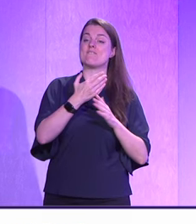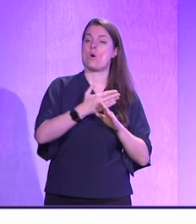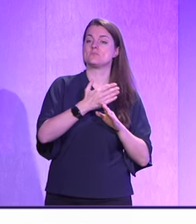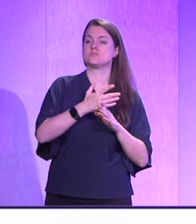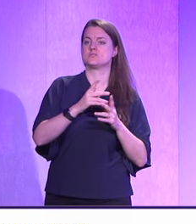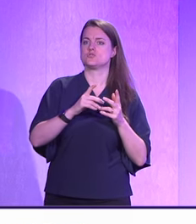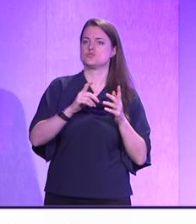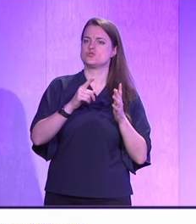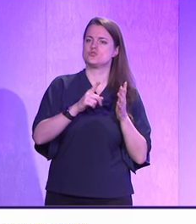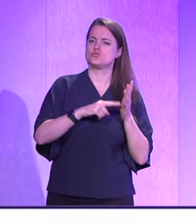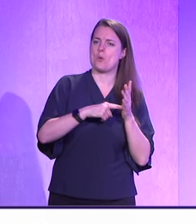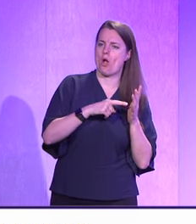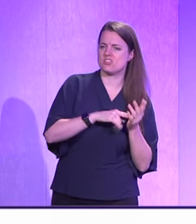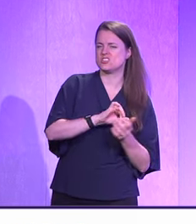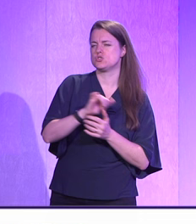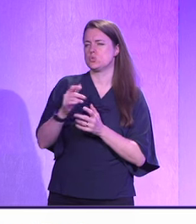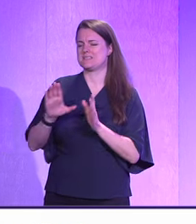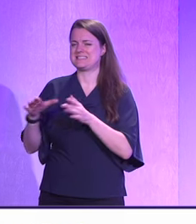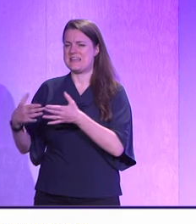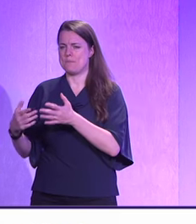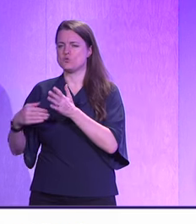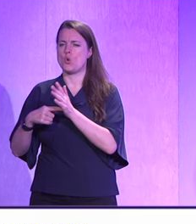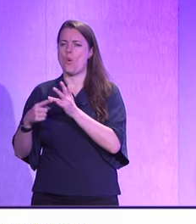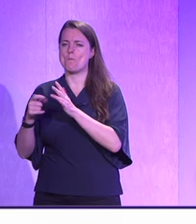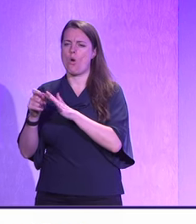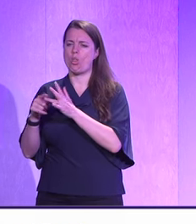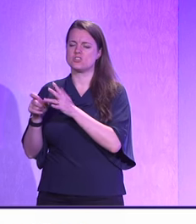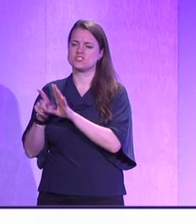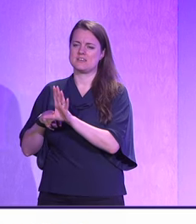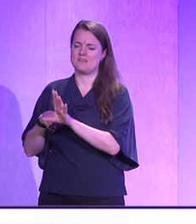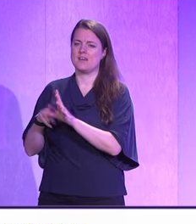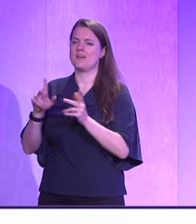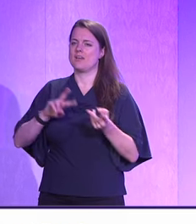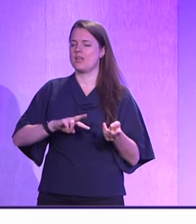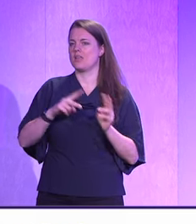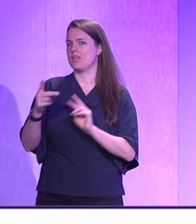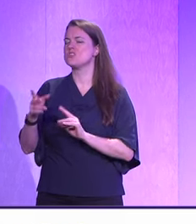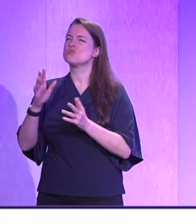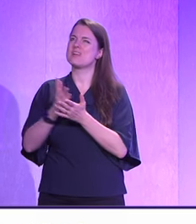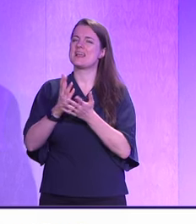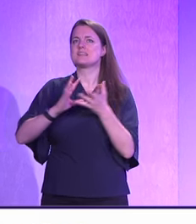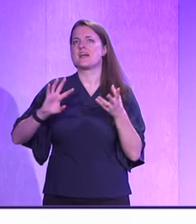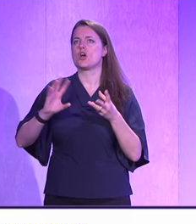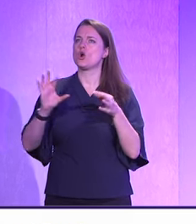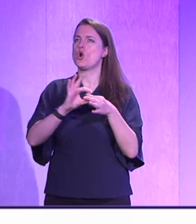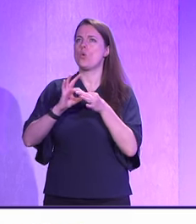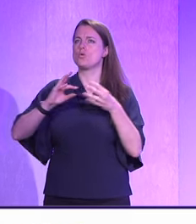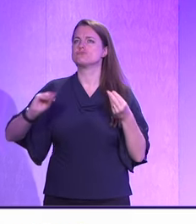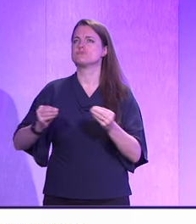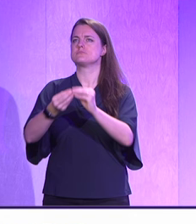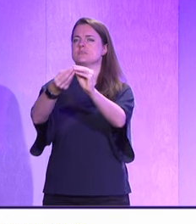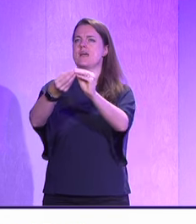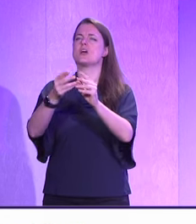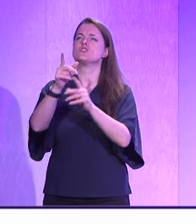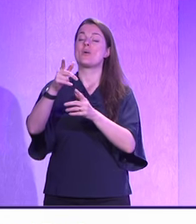Team Topologies evolution, and from the evolution of the State of DevOps reports as well. This is very much like, this is partly why I'm here